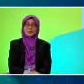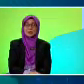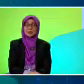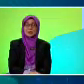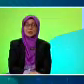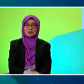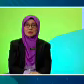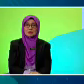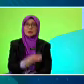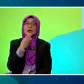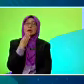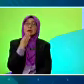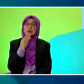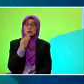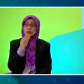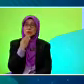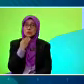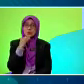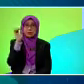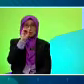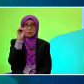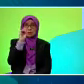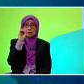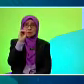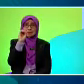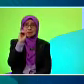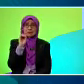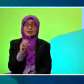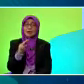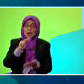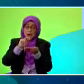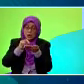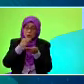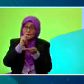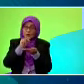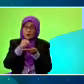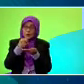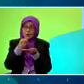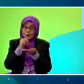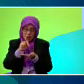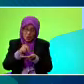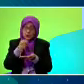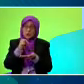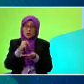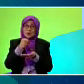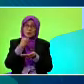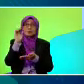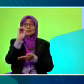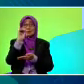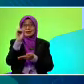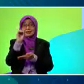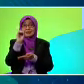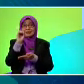there is no nutrient for the yeast to grow. Therefore, microorganisms cannot grow without presence of